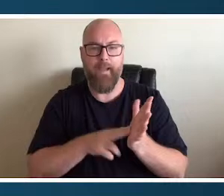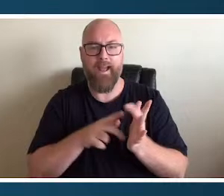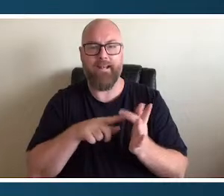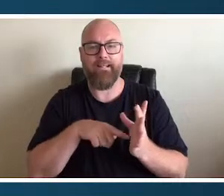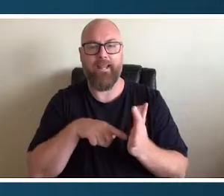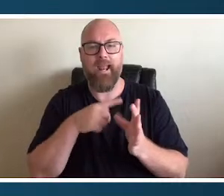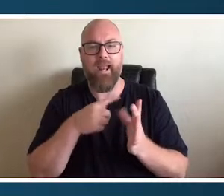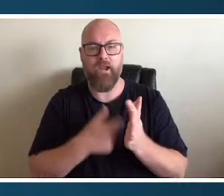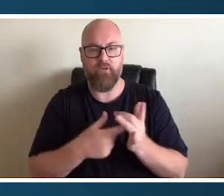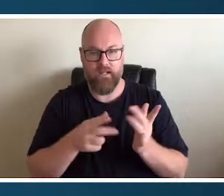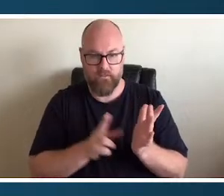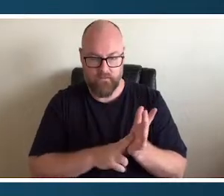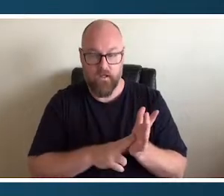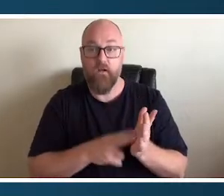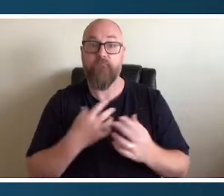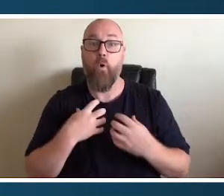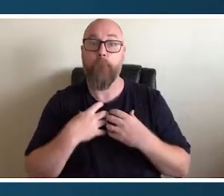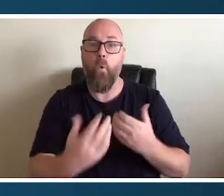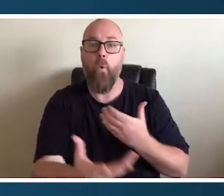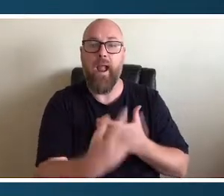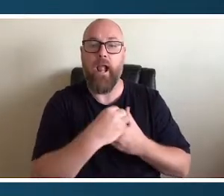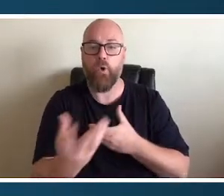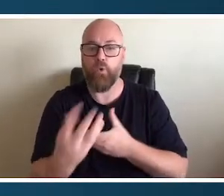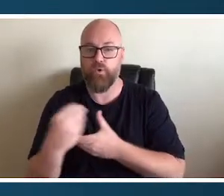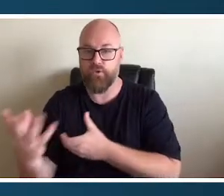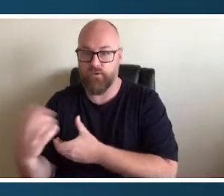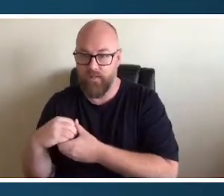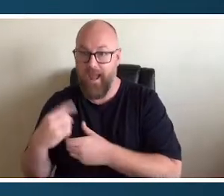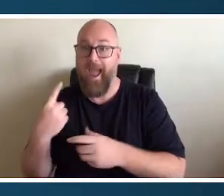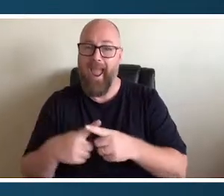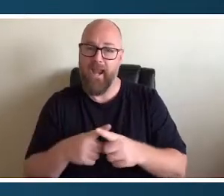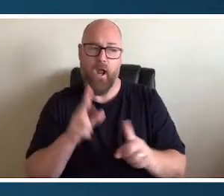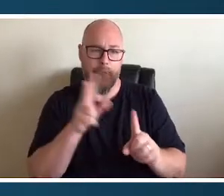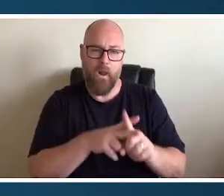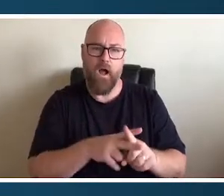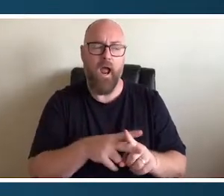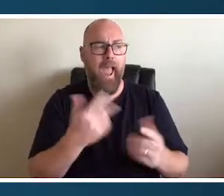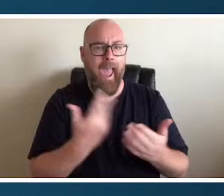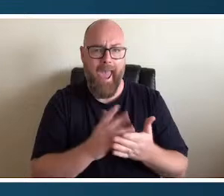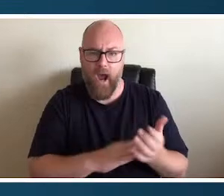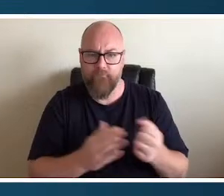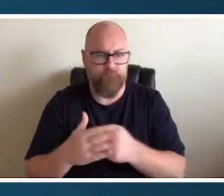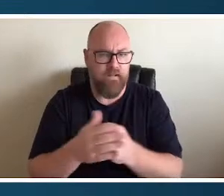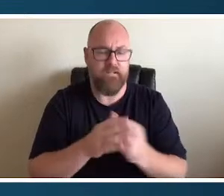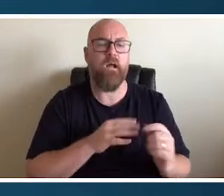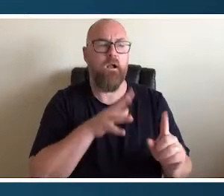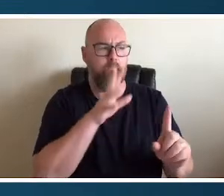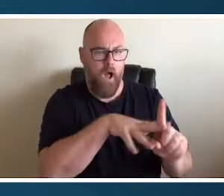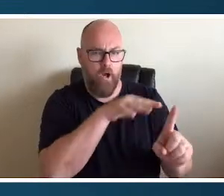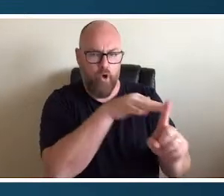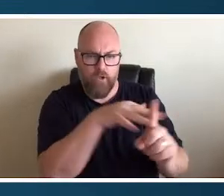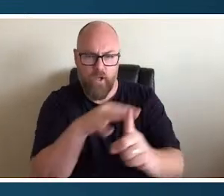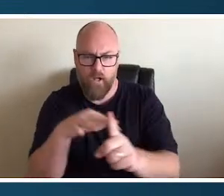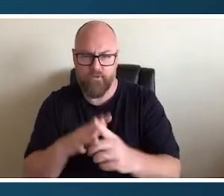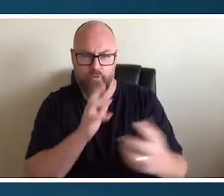and context-specific approaches. However, there is still a considerable way to